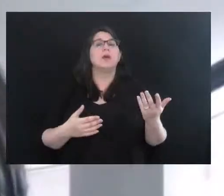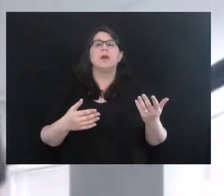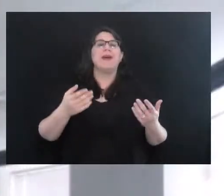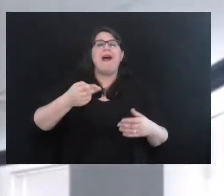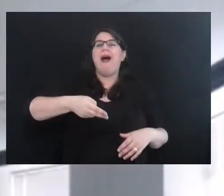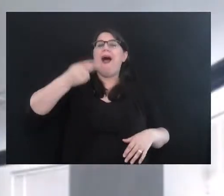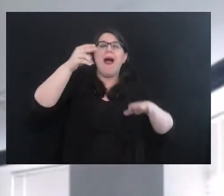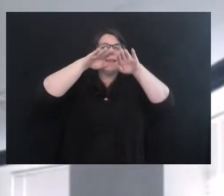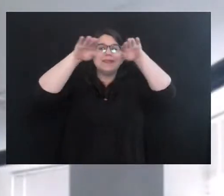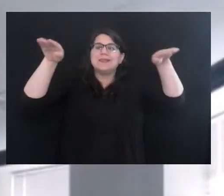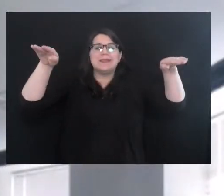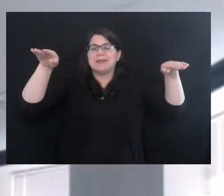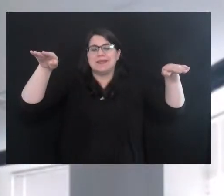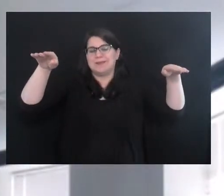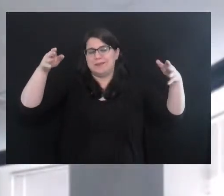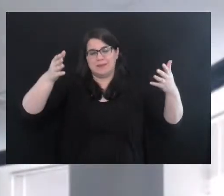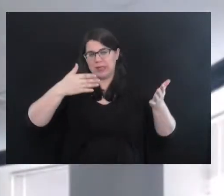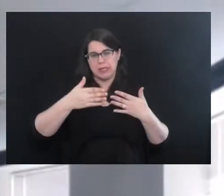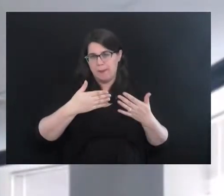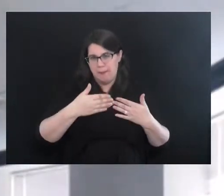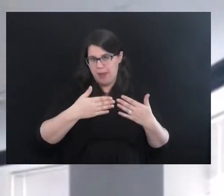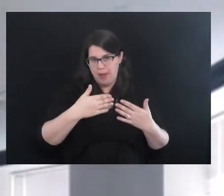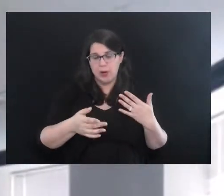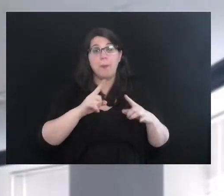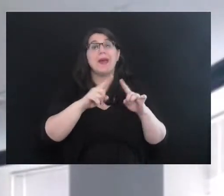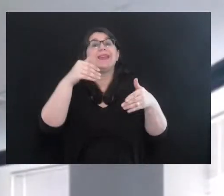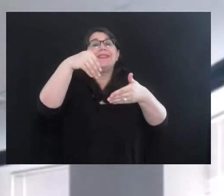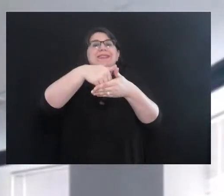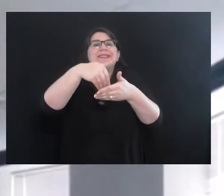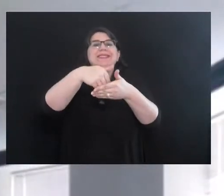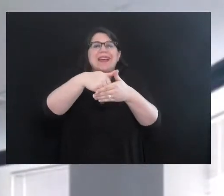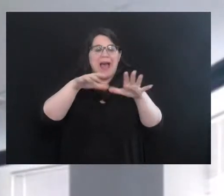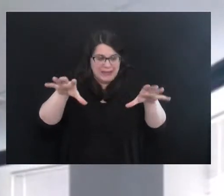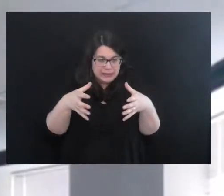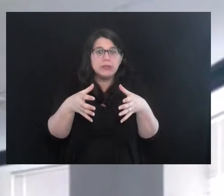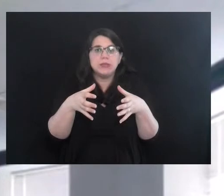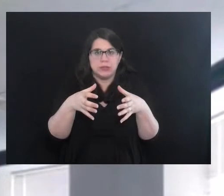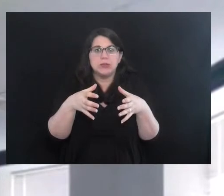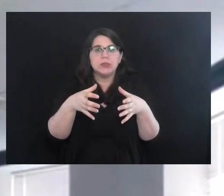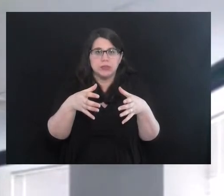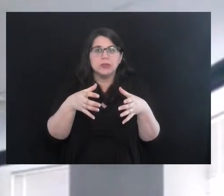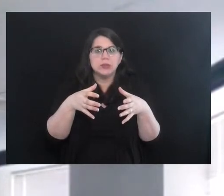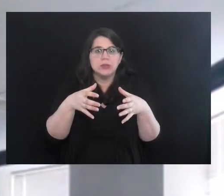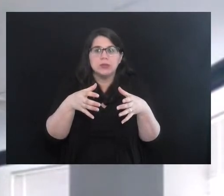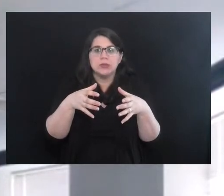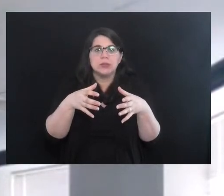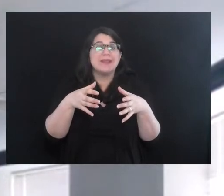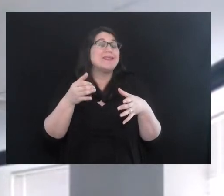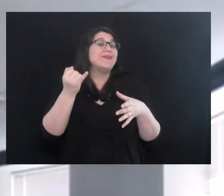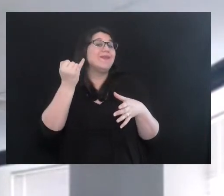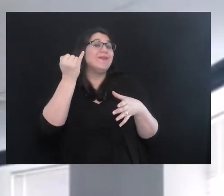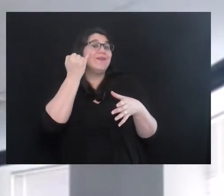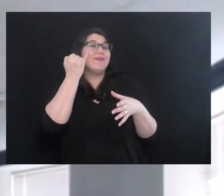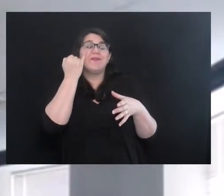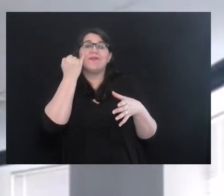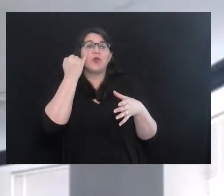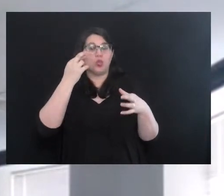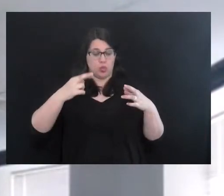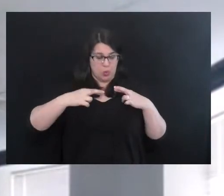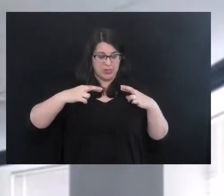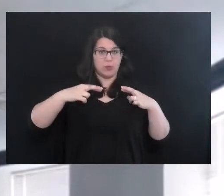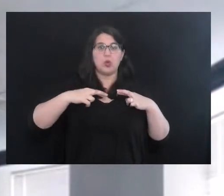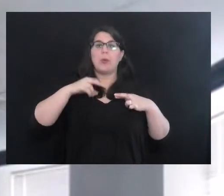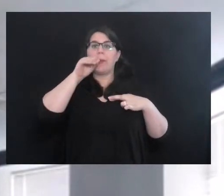doesn't make much of a difference because it's still an indoor space. When I think of someone having a respiratory virus